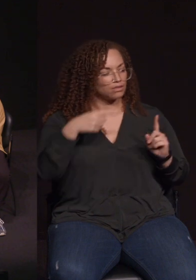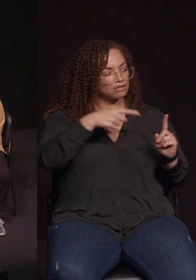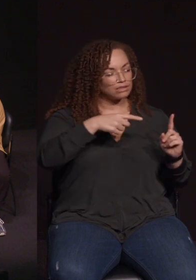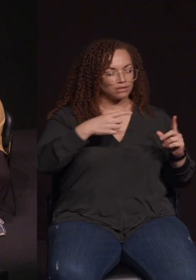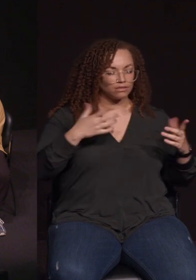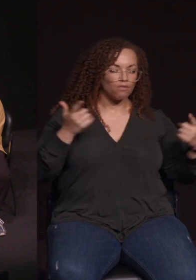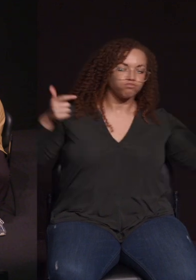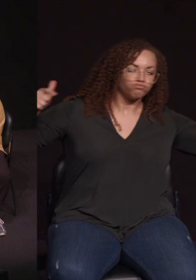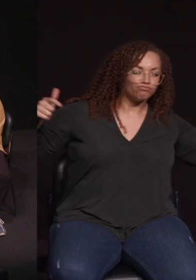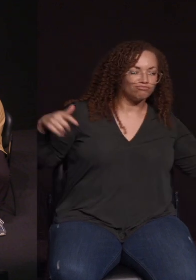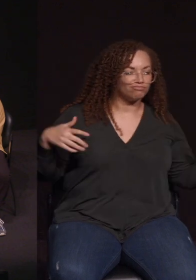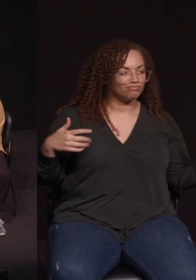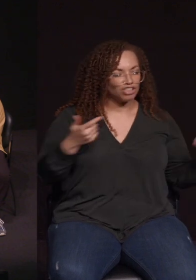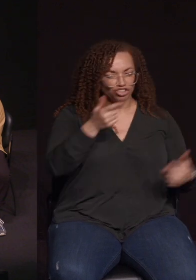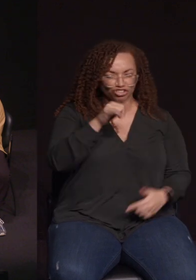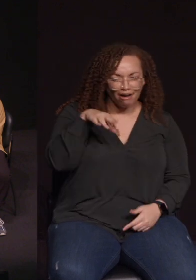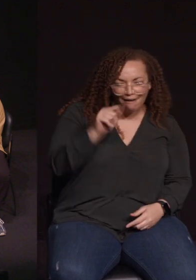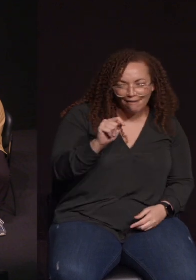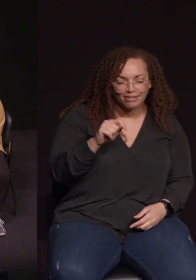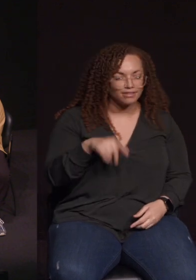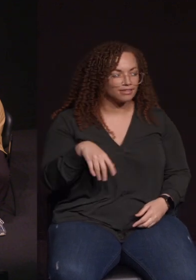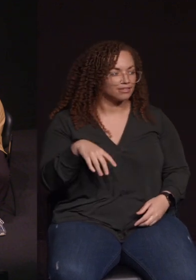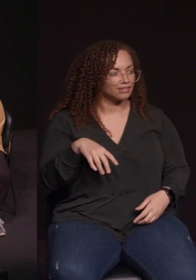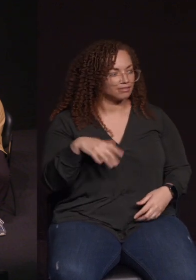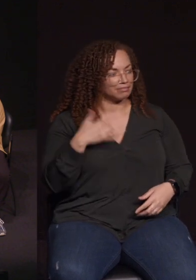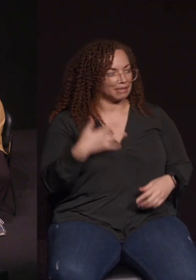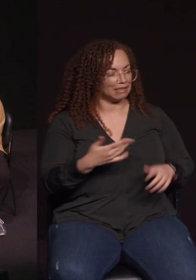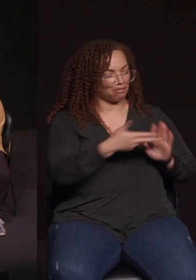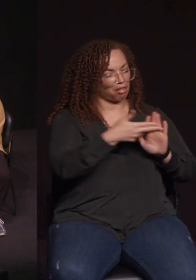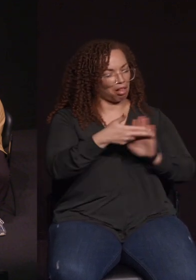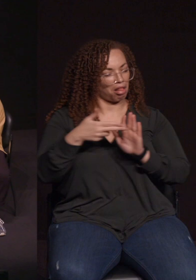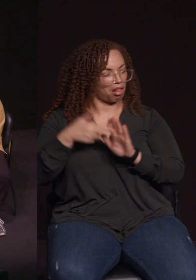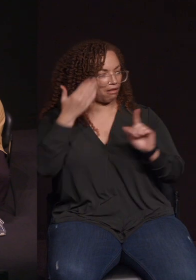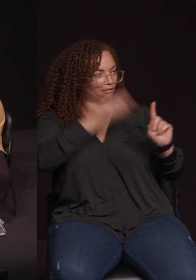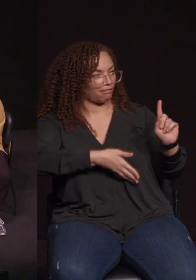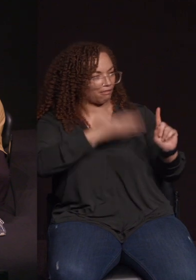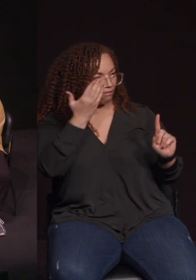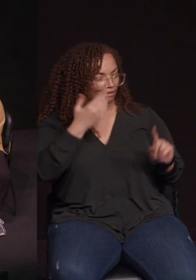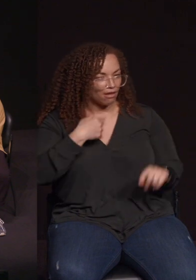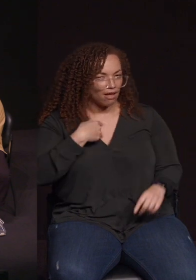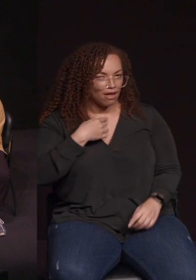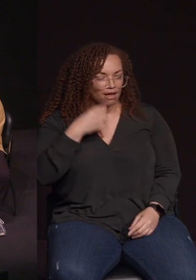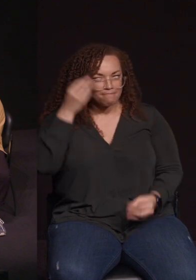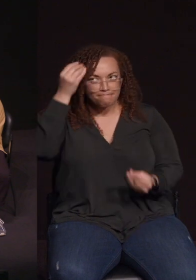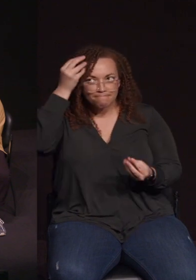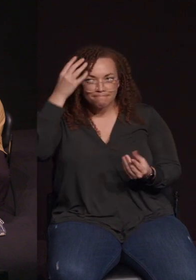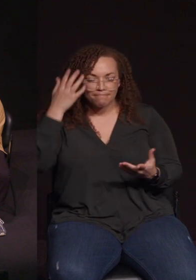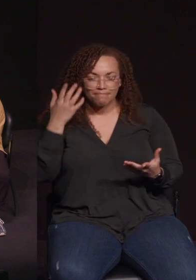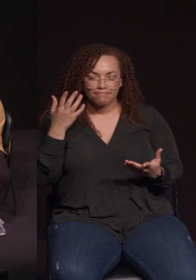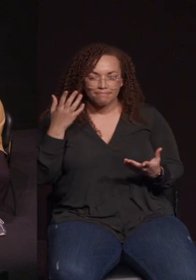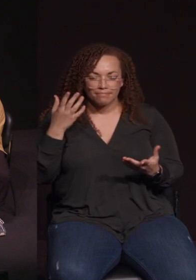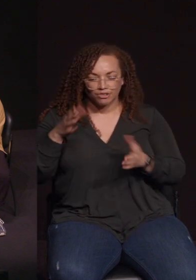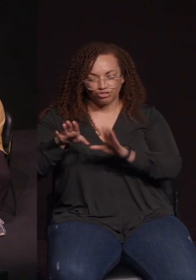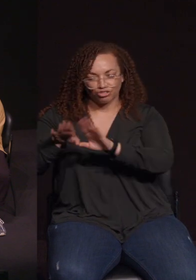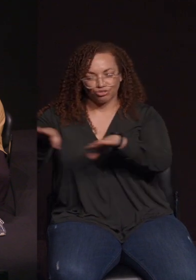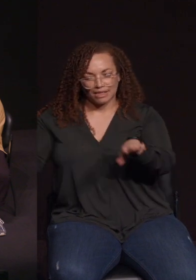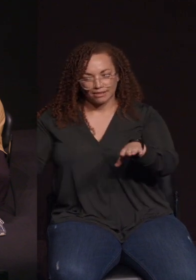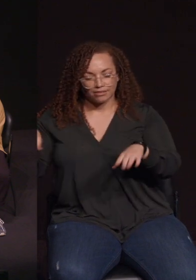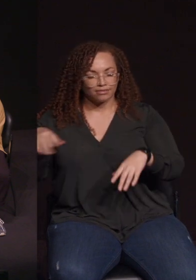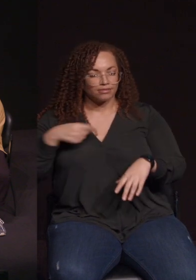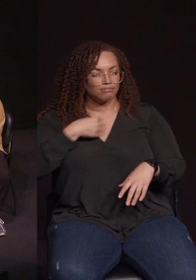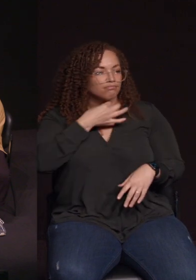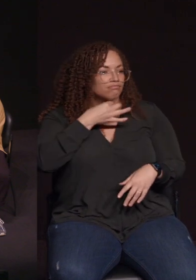I'm thinking a lot of this stuff happens when these kids are really young. And so I'm wondering, we're at a university